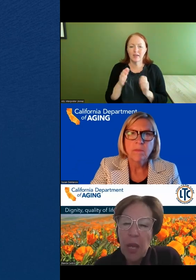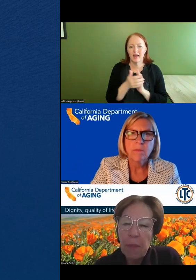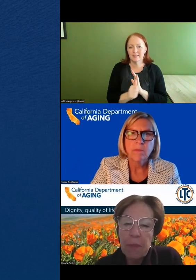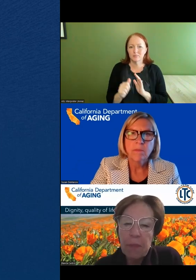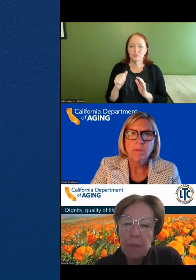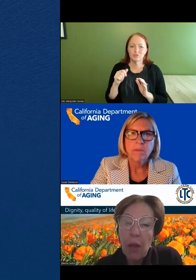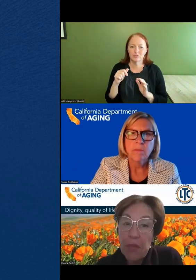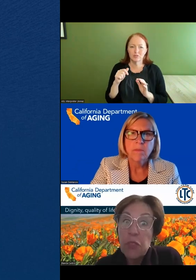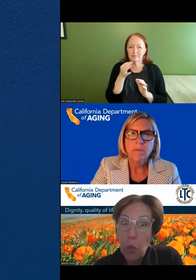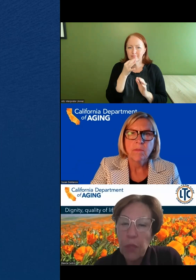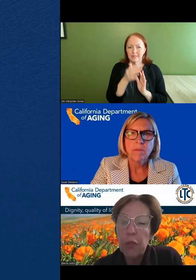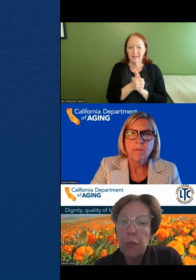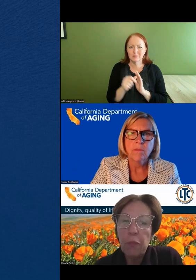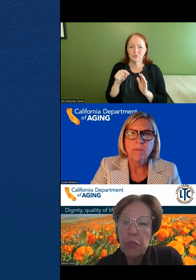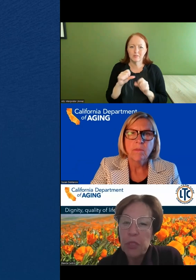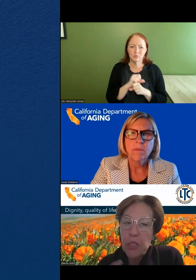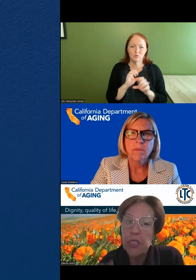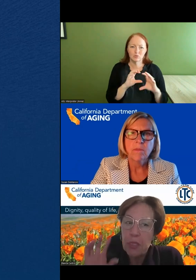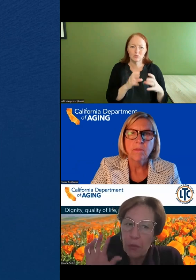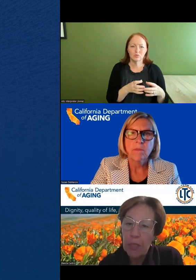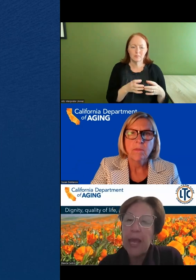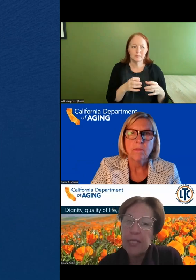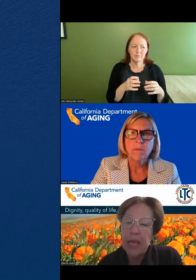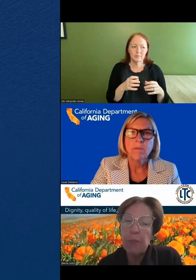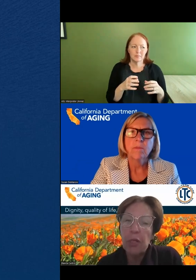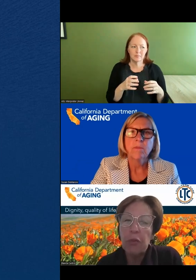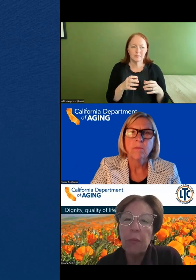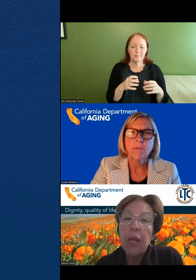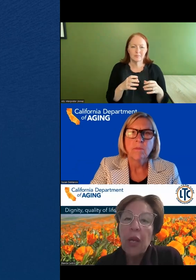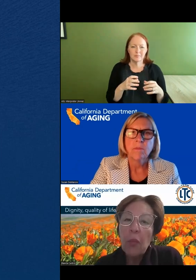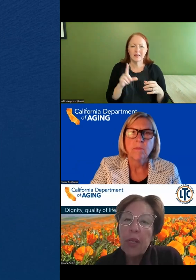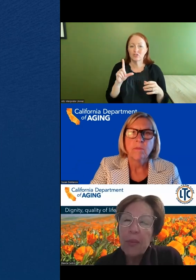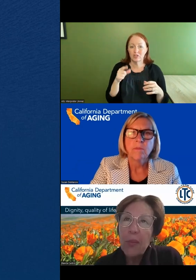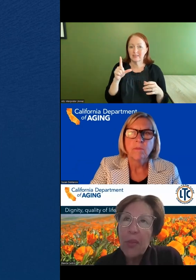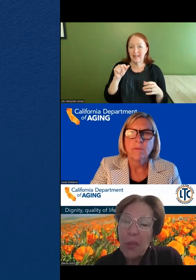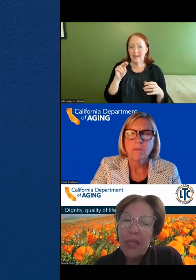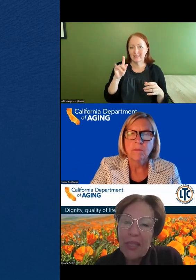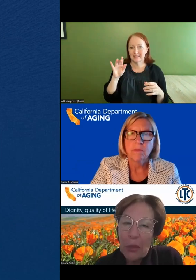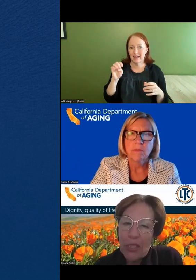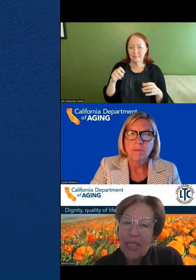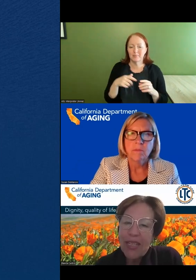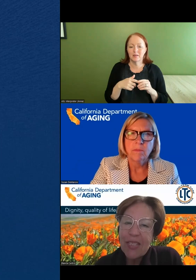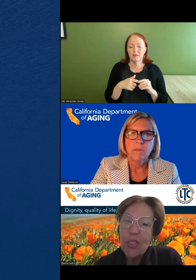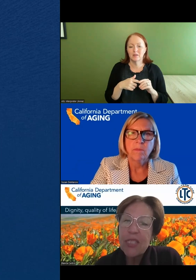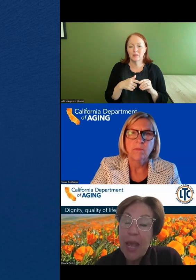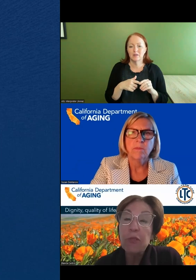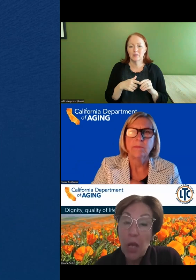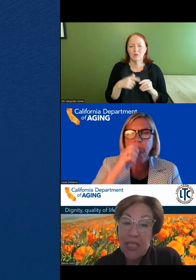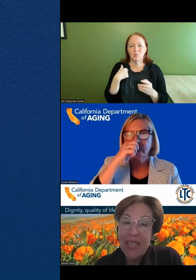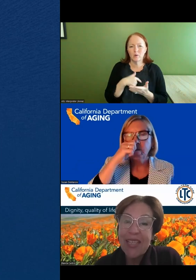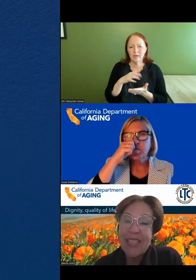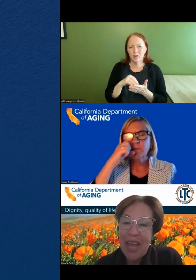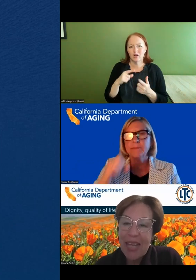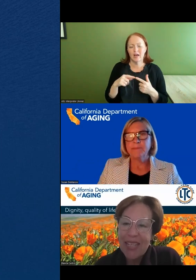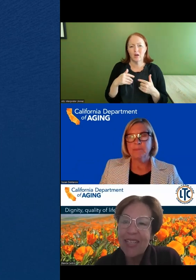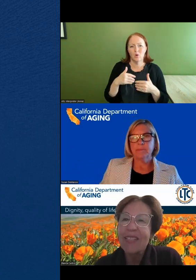this work group, which was just the landscape work group, what we really learned is just how